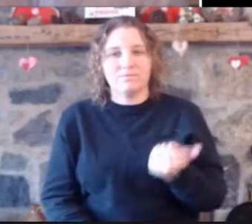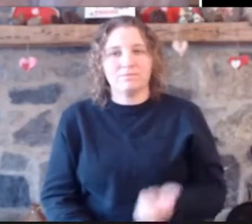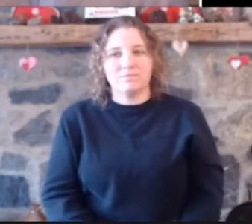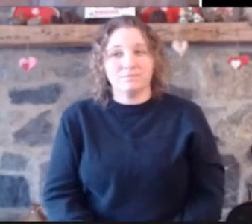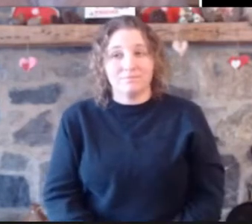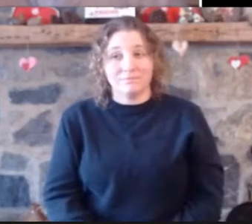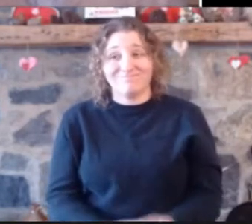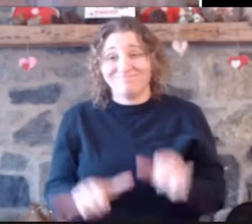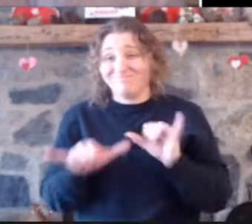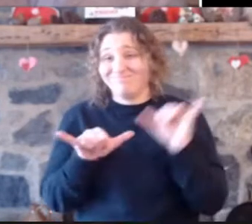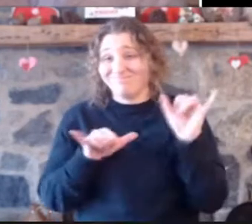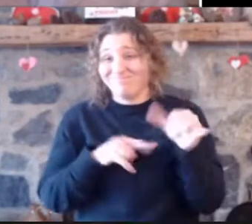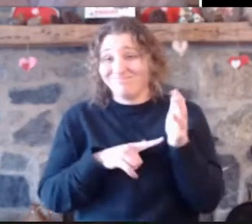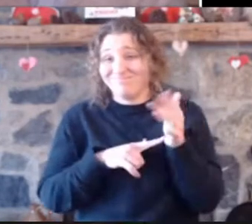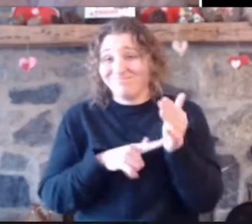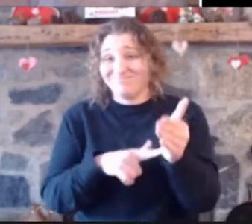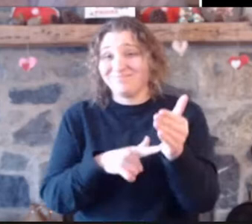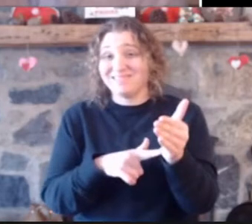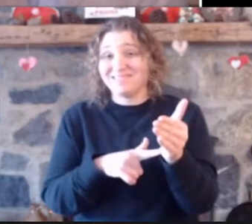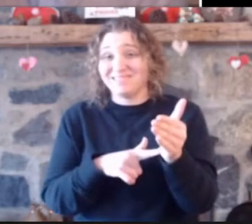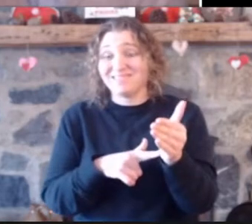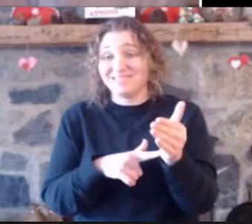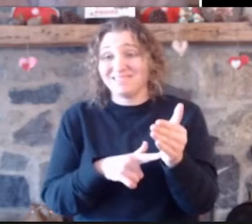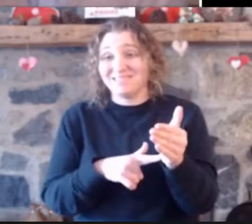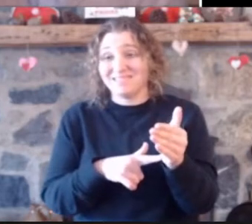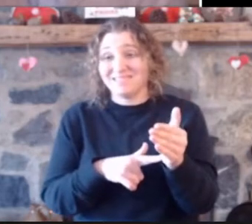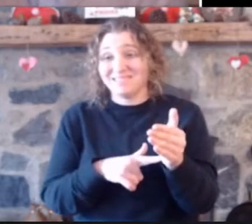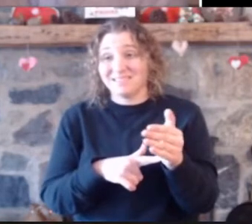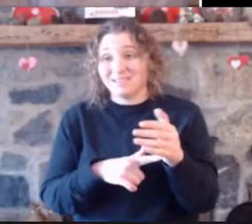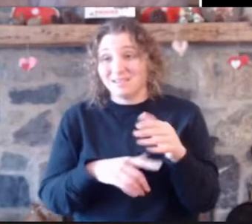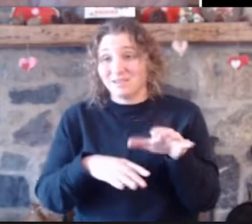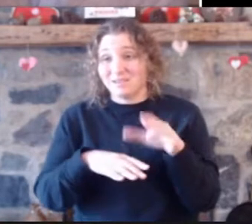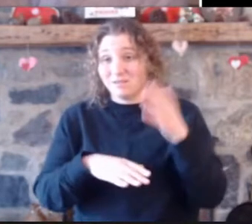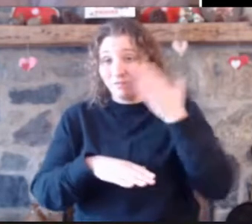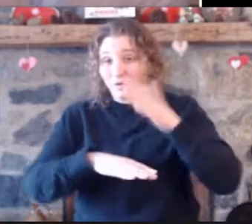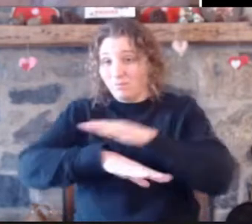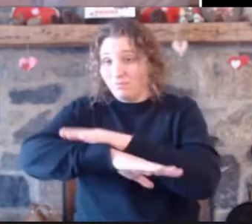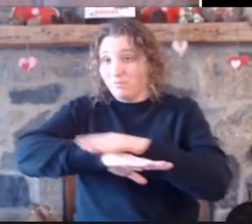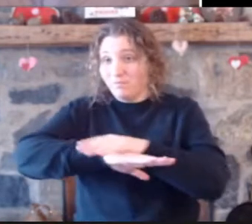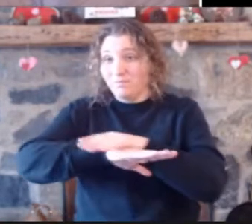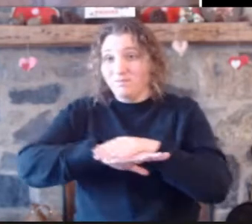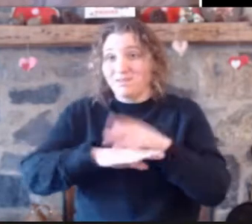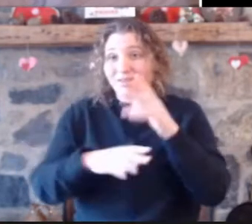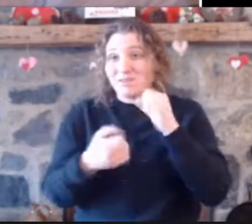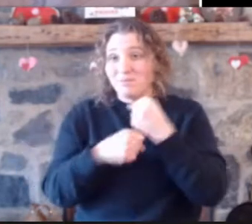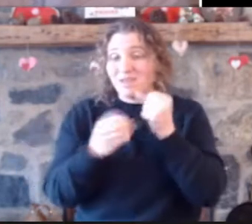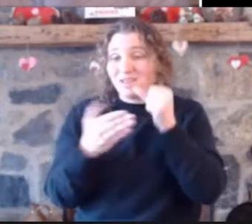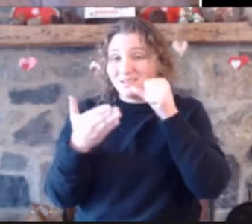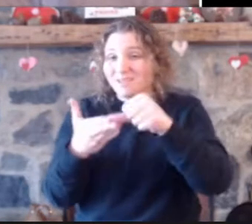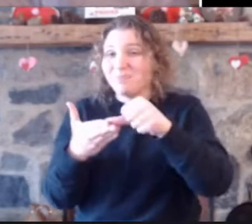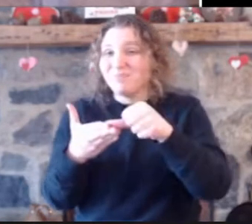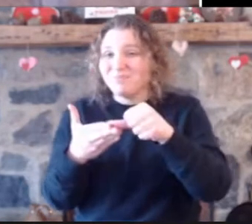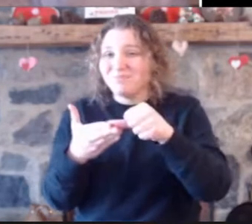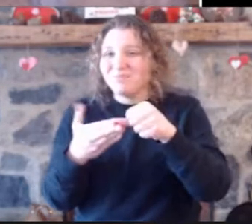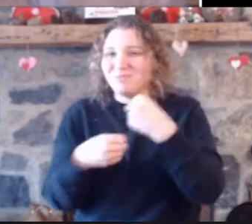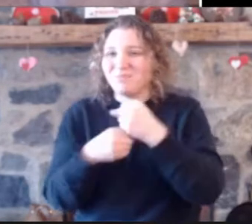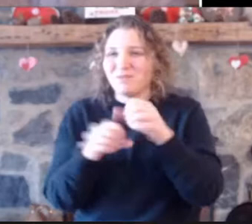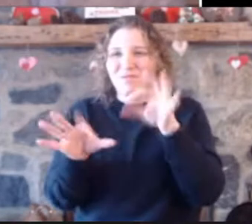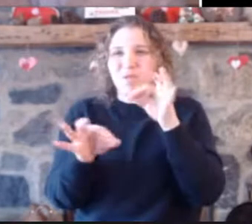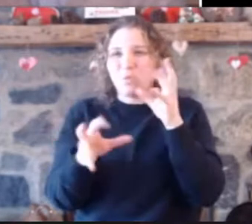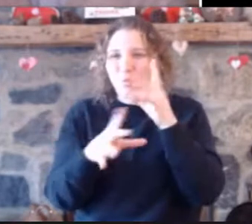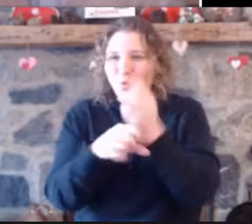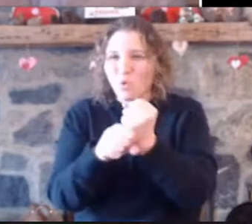Still 100% fish. Front fins were still fins. They made a stamp. They always seem to make a stamp when they find something cool.